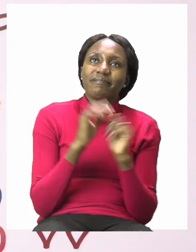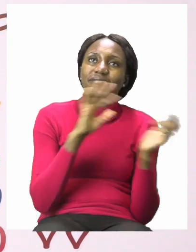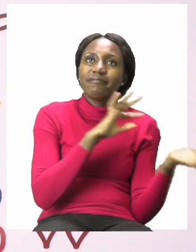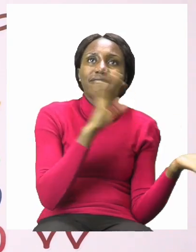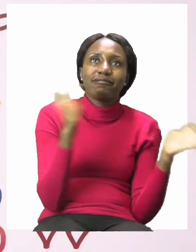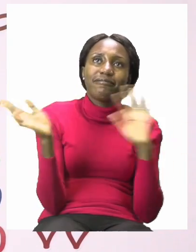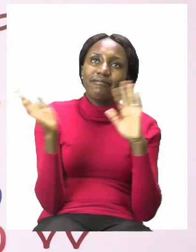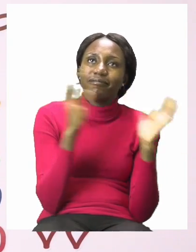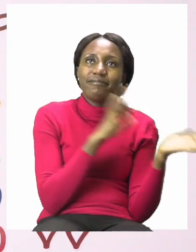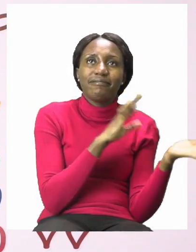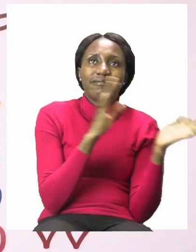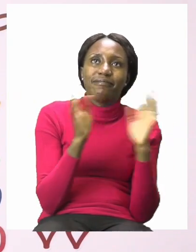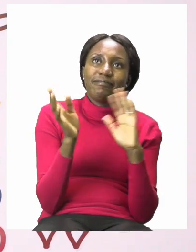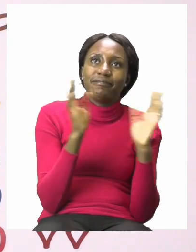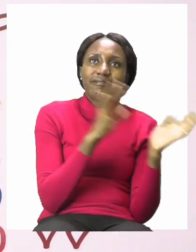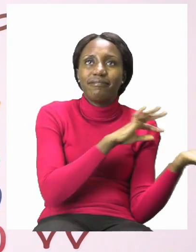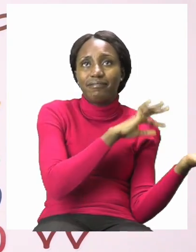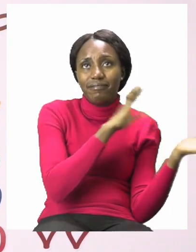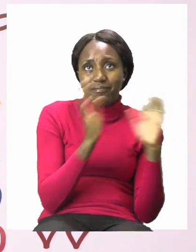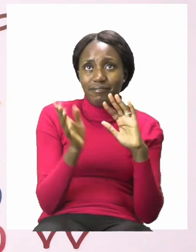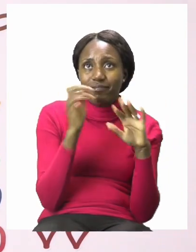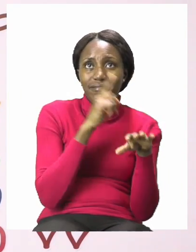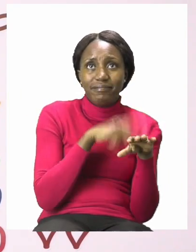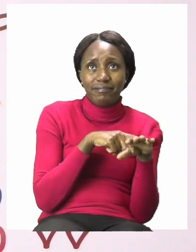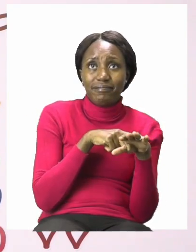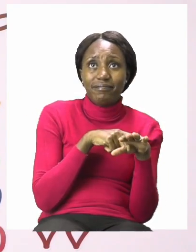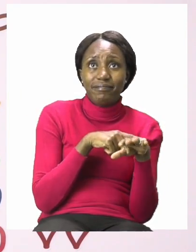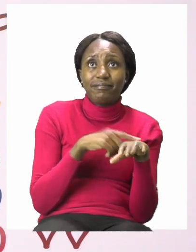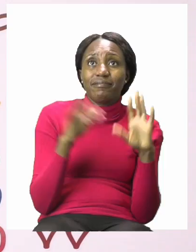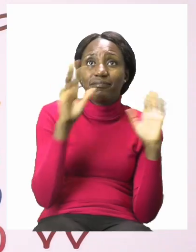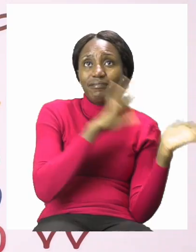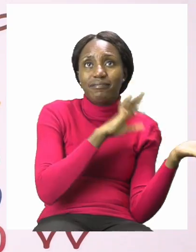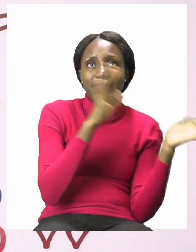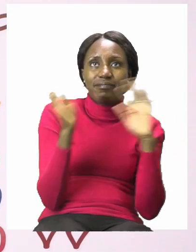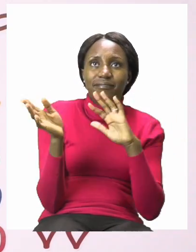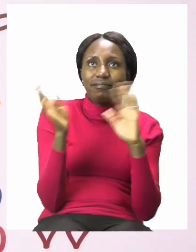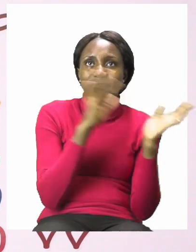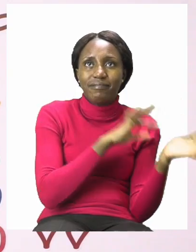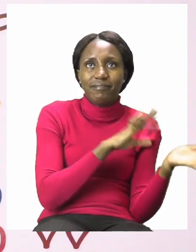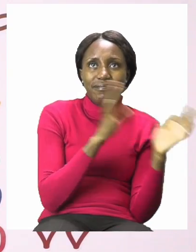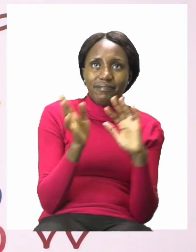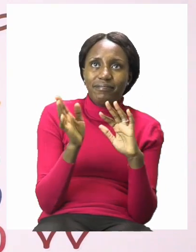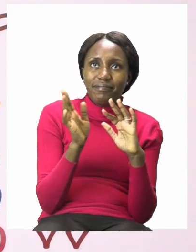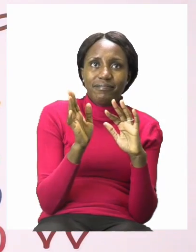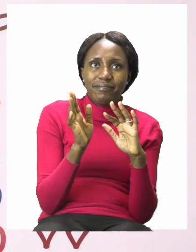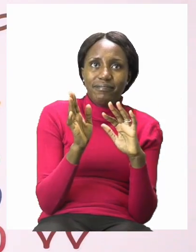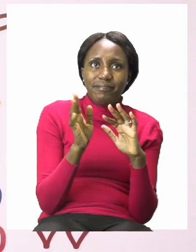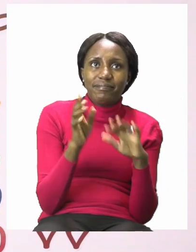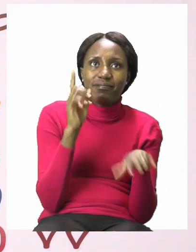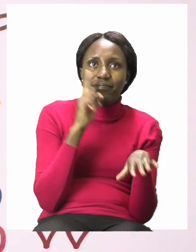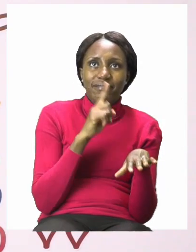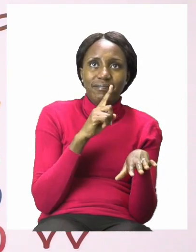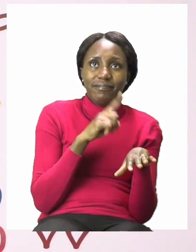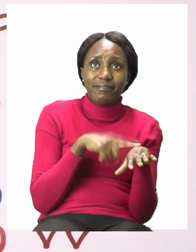Goodbye, goodbye. It's time to say goodbye.